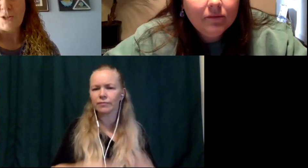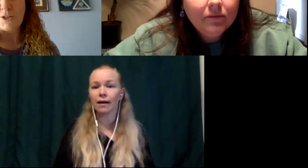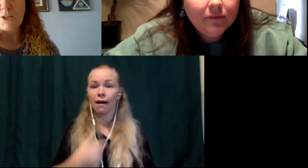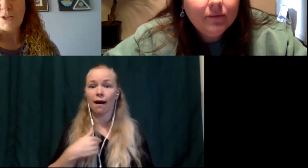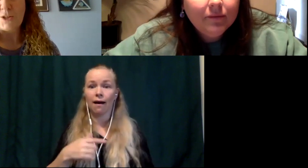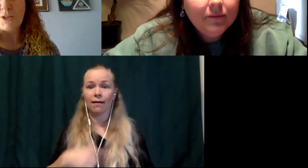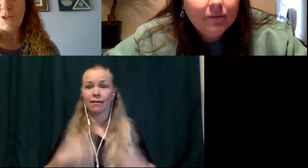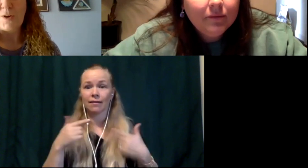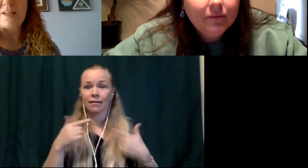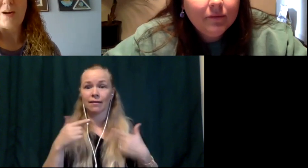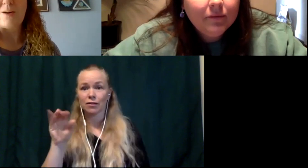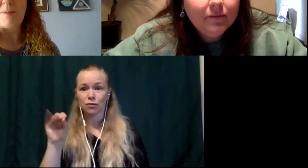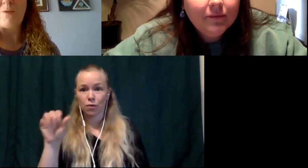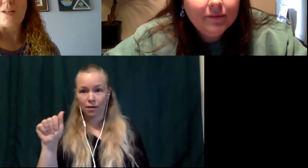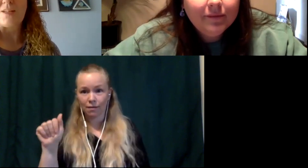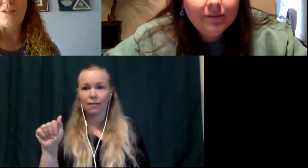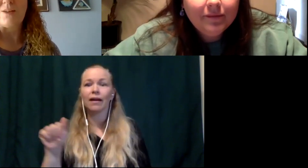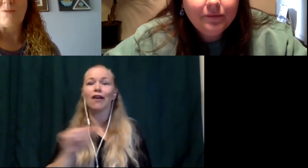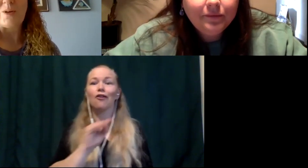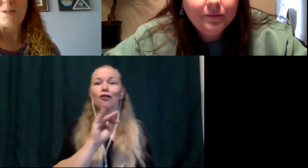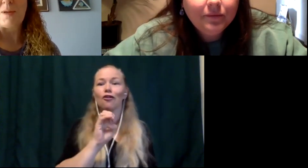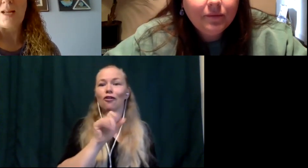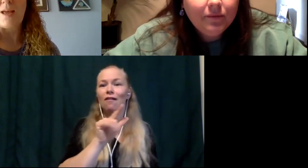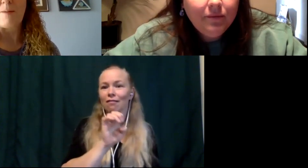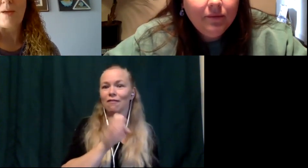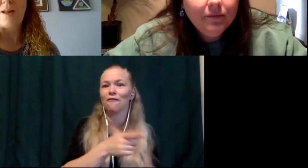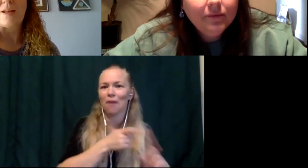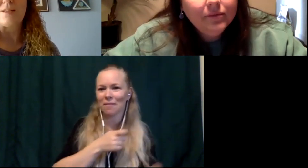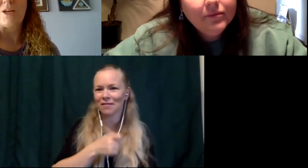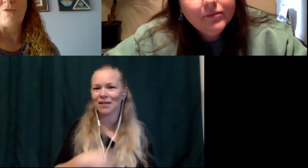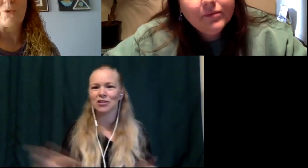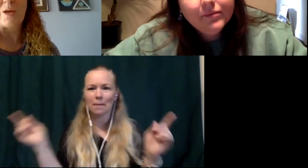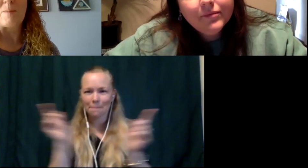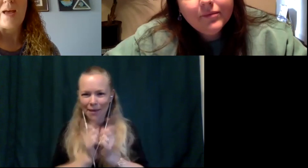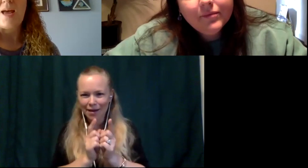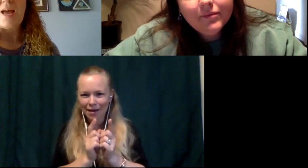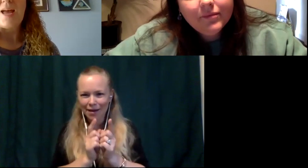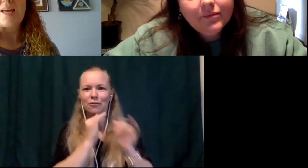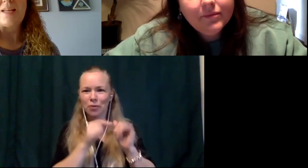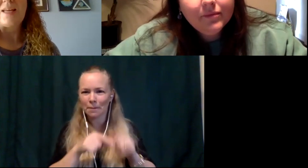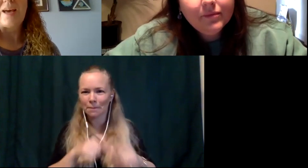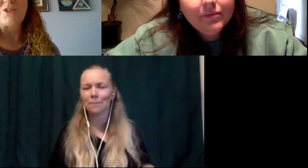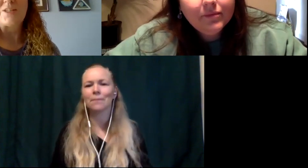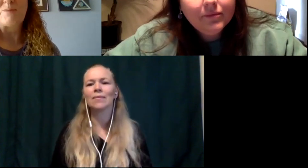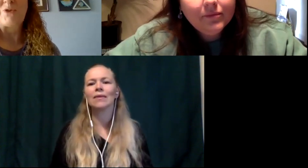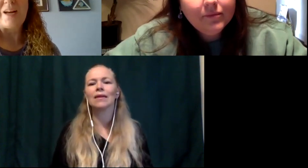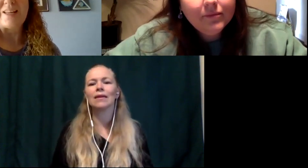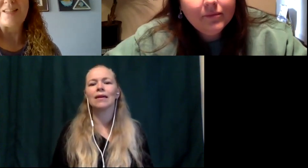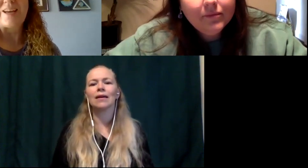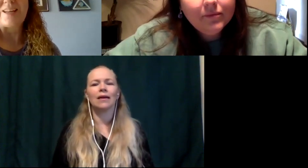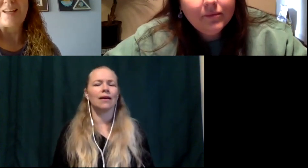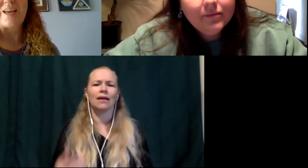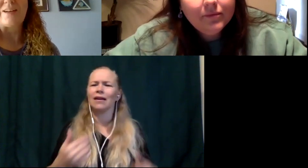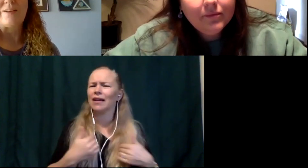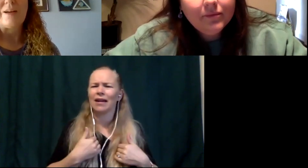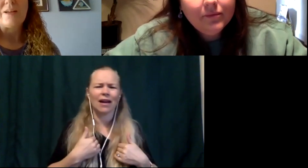Earl is from Minnesota. So I went to meet him and to interview him, and he had just some great